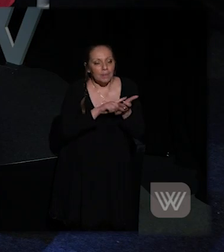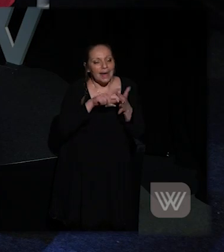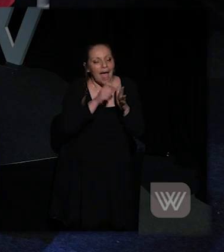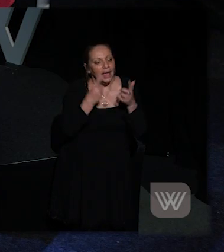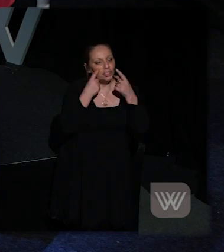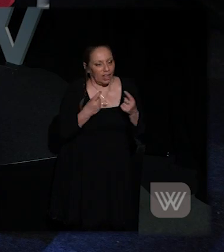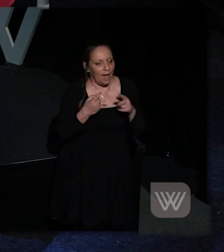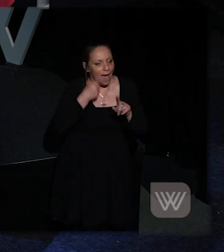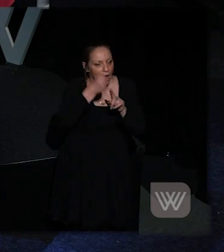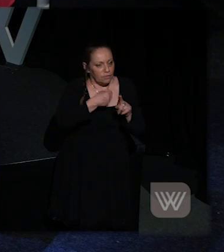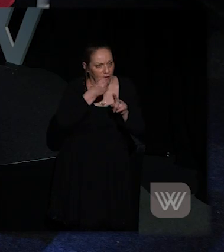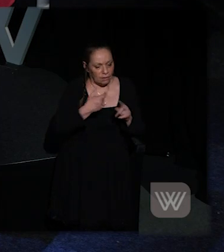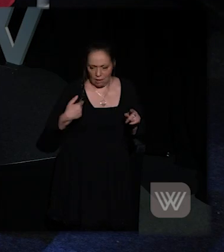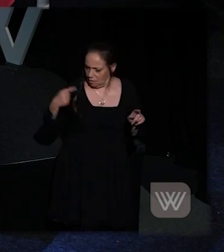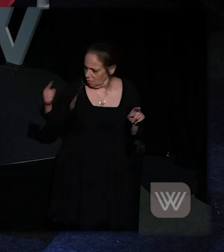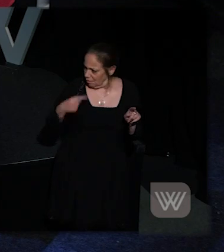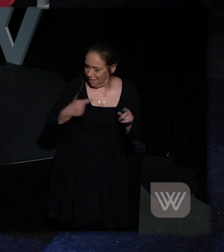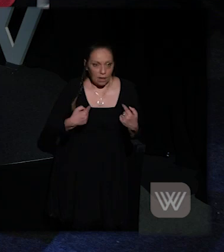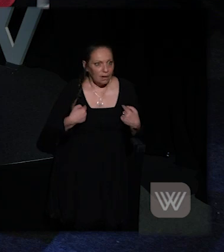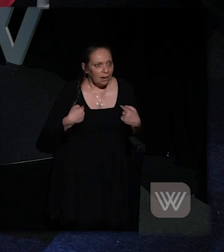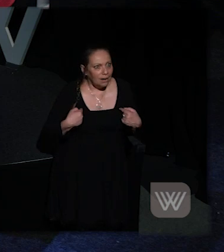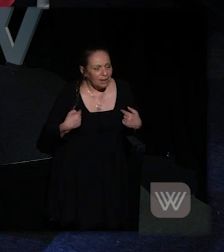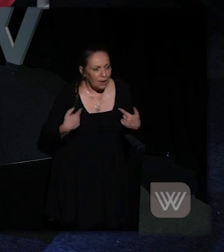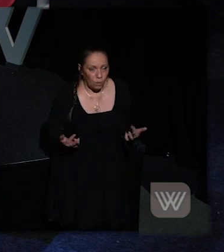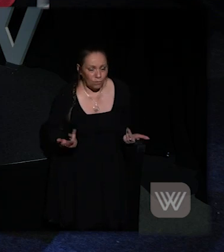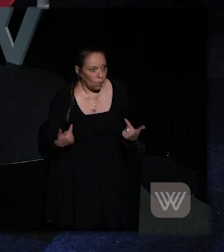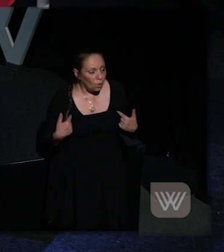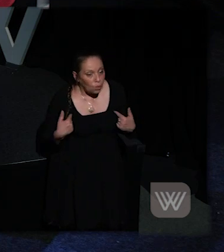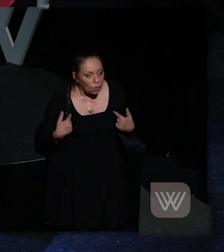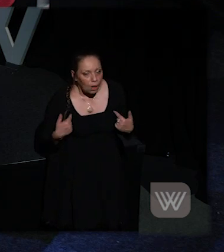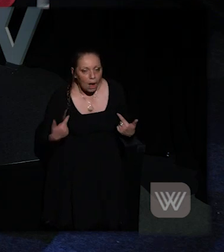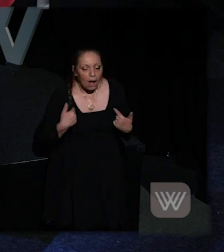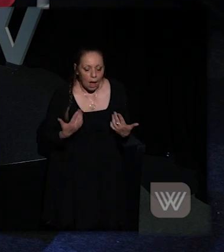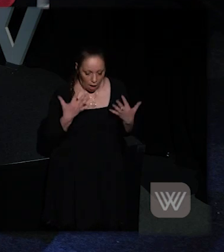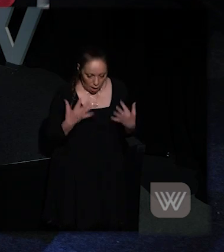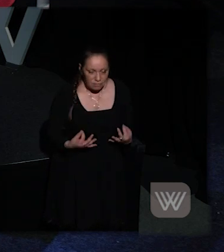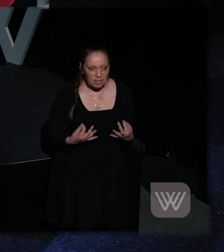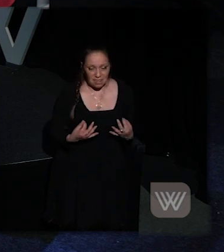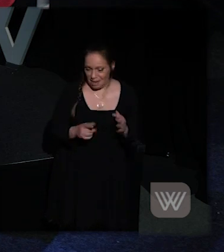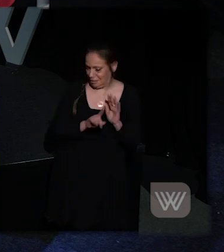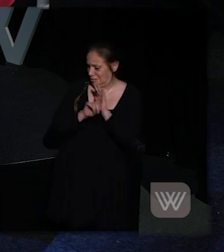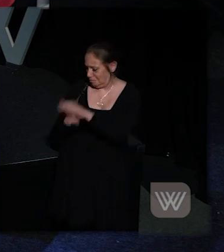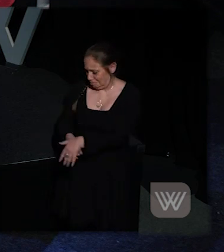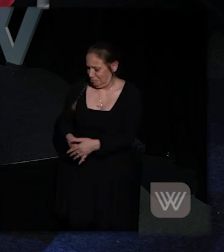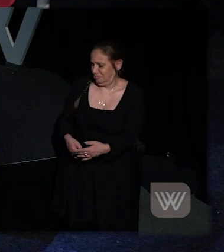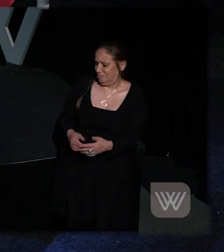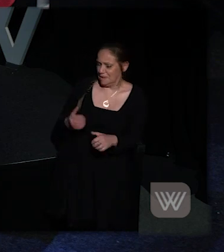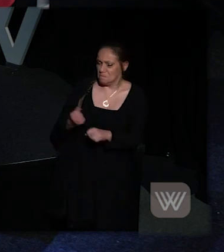to think you've been trolled by being an aged care advocate. But I've chosen to ridicule them back. I